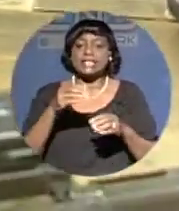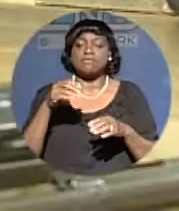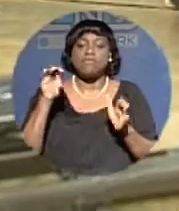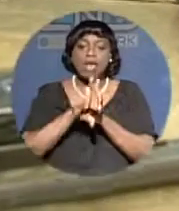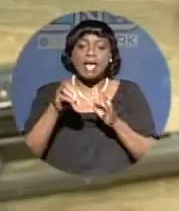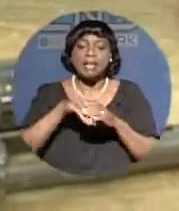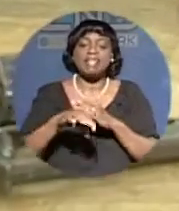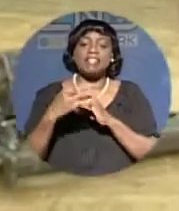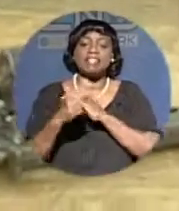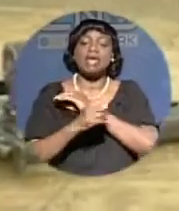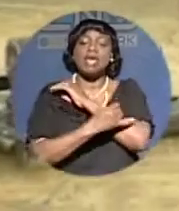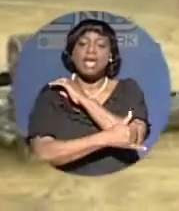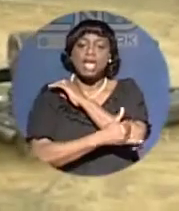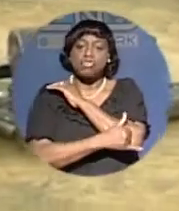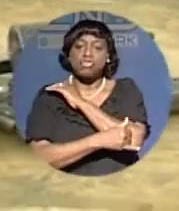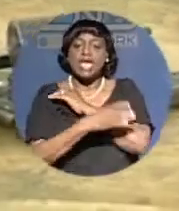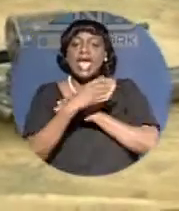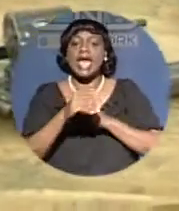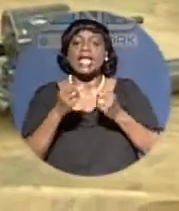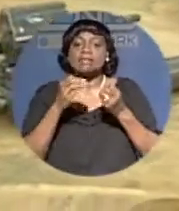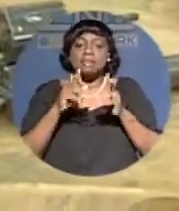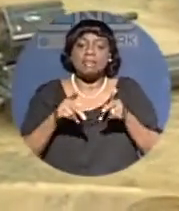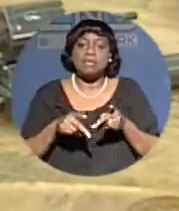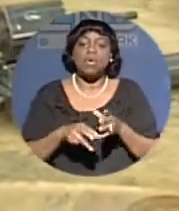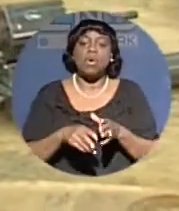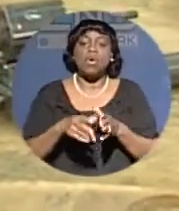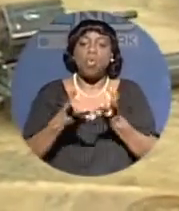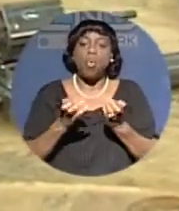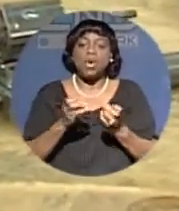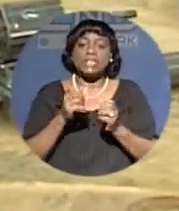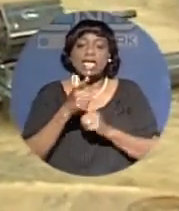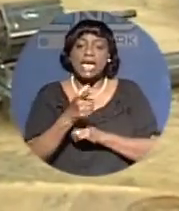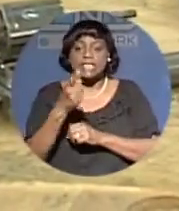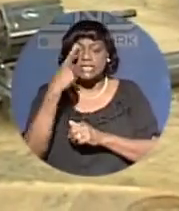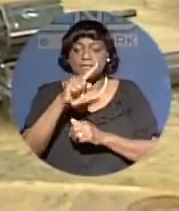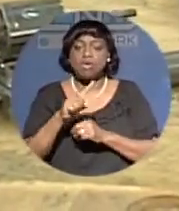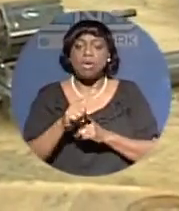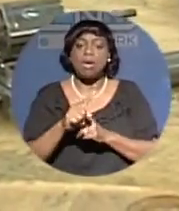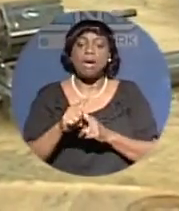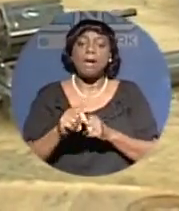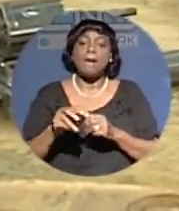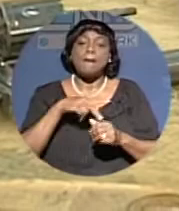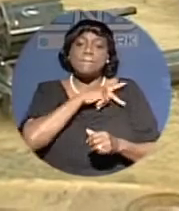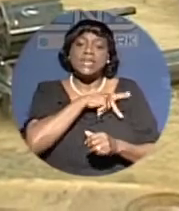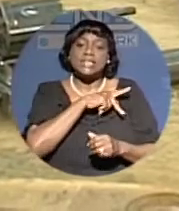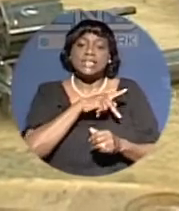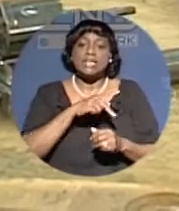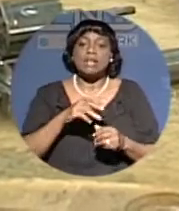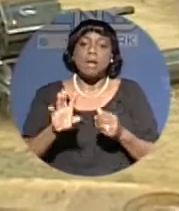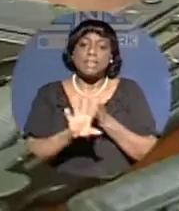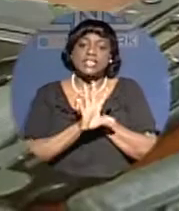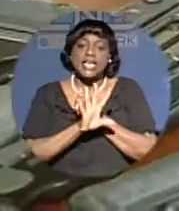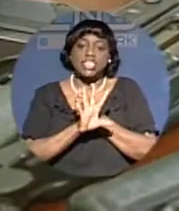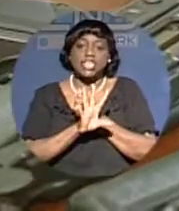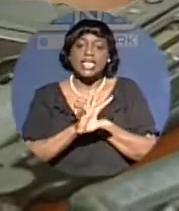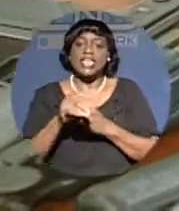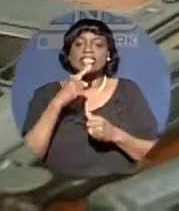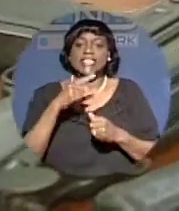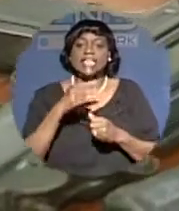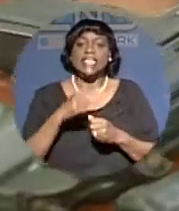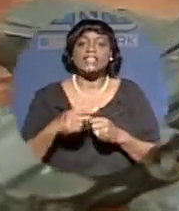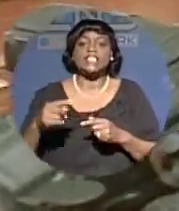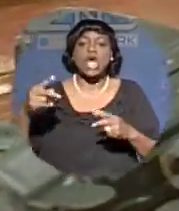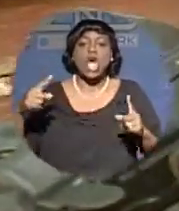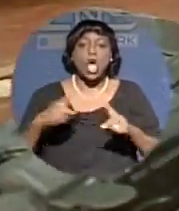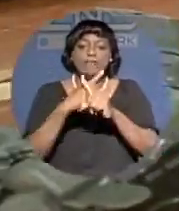by residents requesting weapons for personal protection, there is certainly a need for public debate on what is said to be a conflict between the law